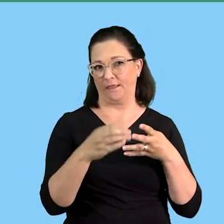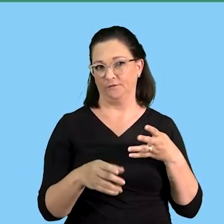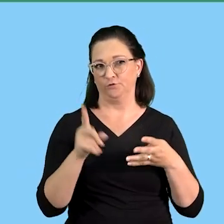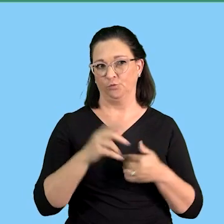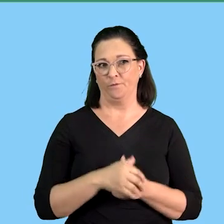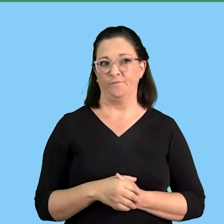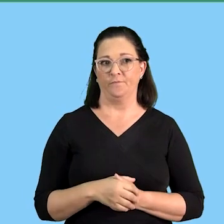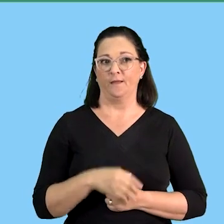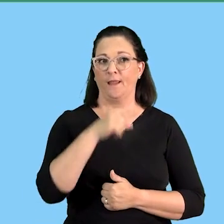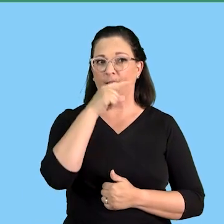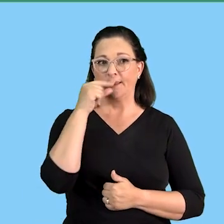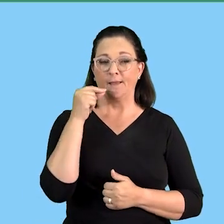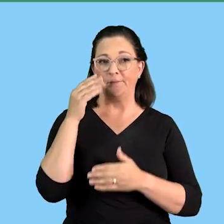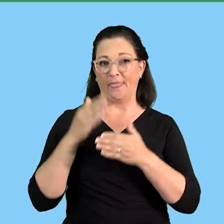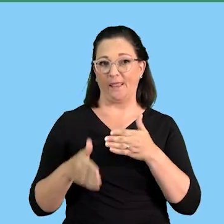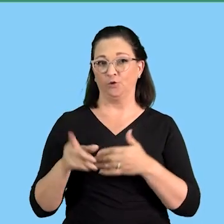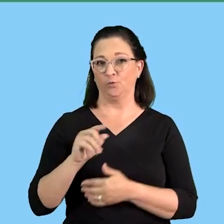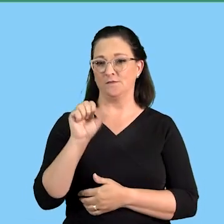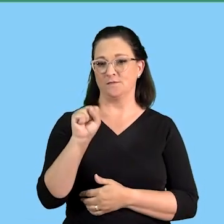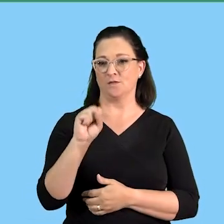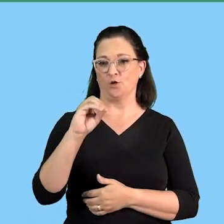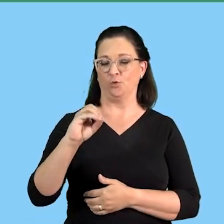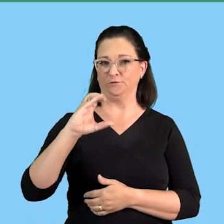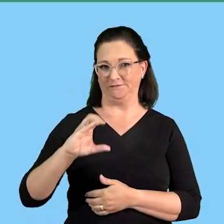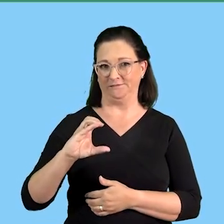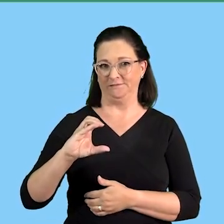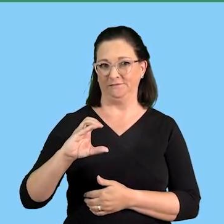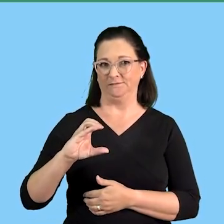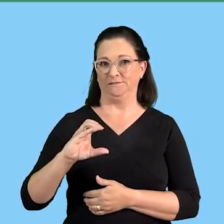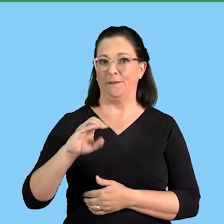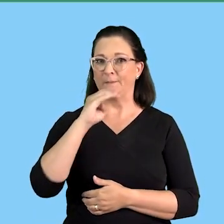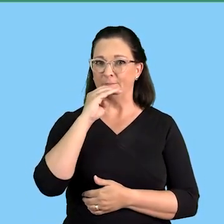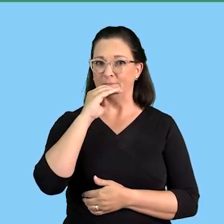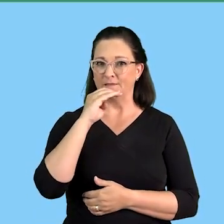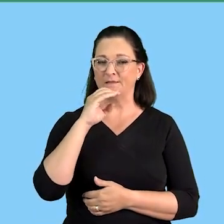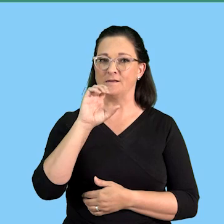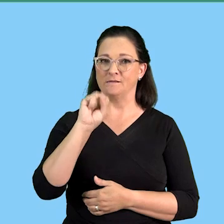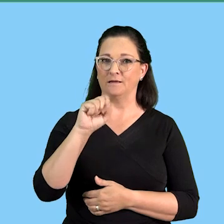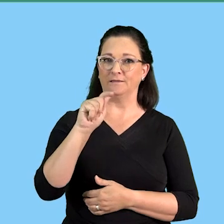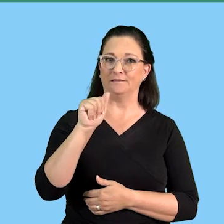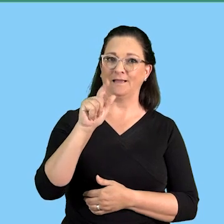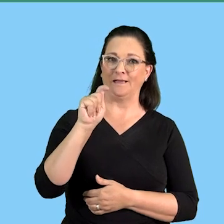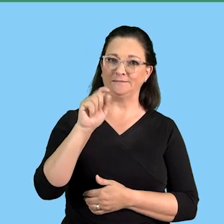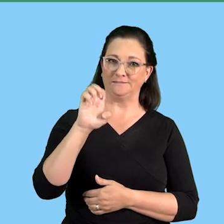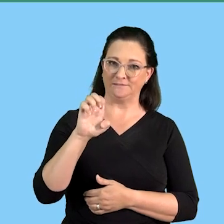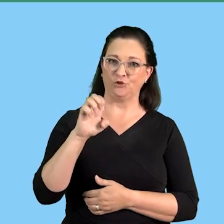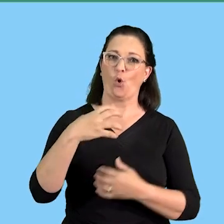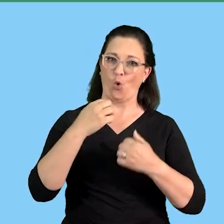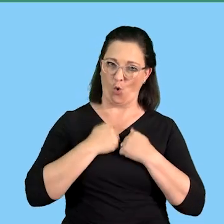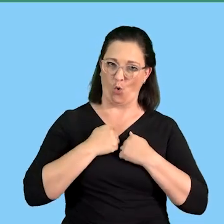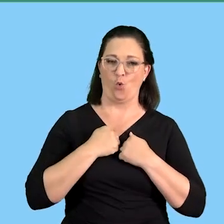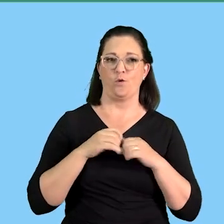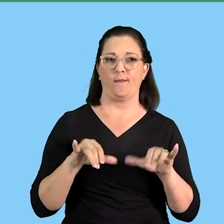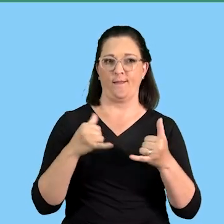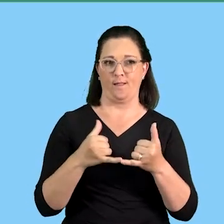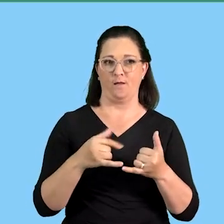The name ends with letters SOC, state-owned company, and a state-owned company is listed as